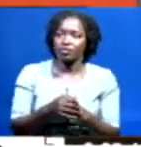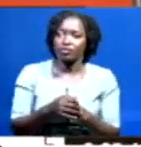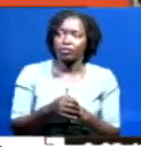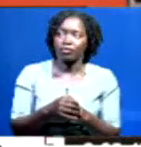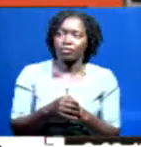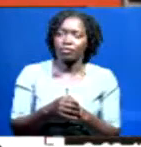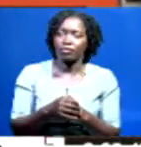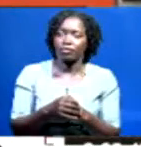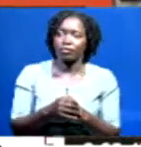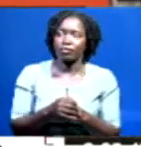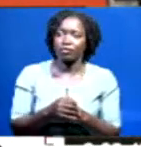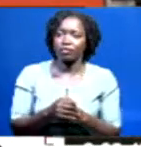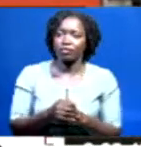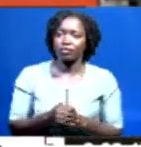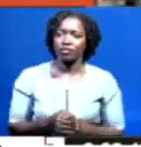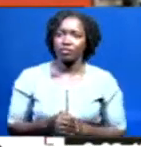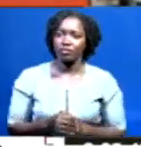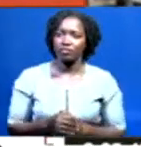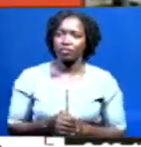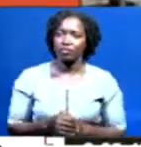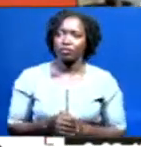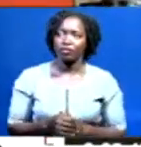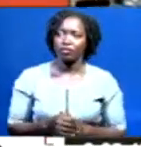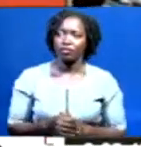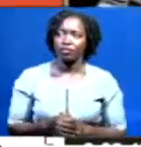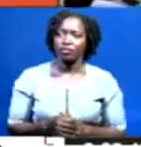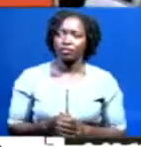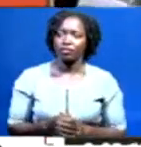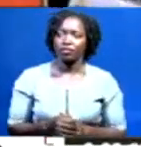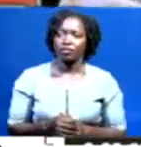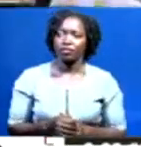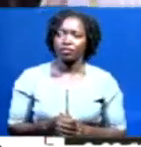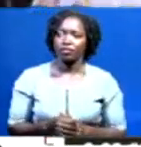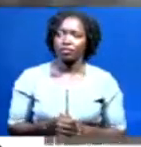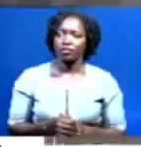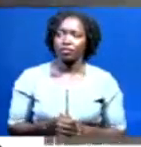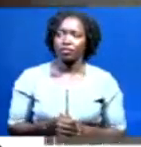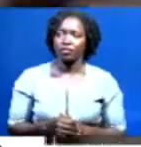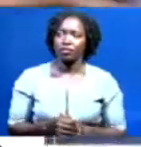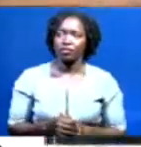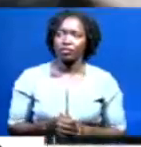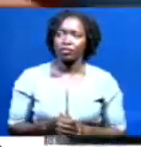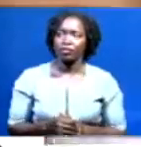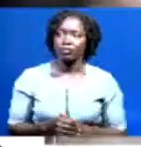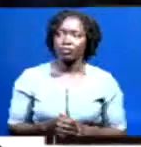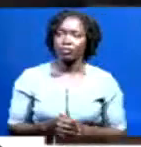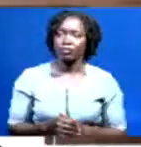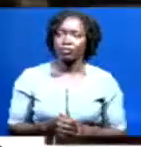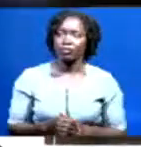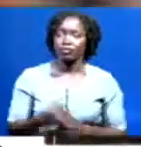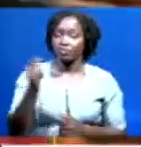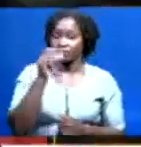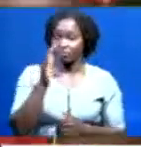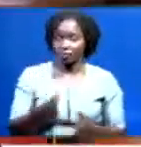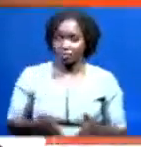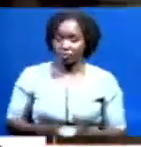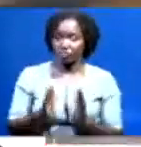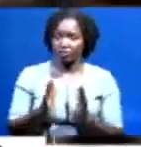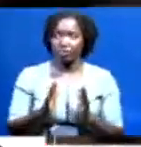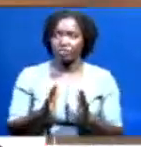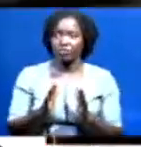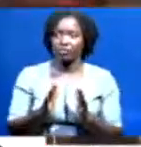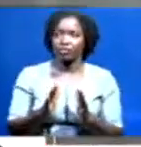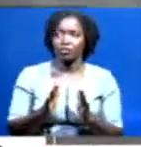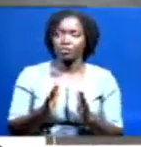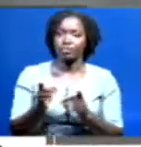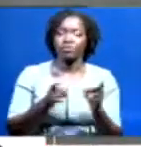Abdi Nagee from Netherlands clocked 2 hours, 5 minutes and 32 seconds to finish third. Kenyan-born Bahrain Eunice Chuma took control